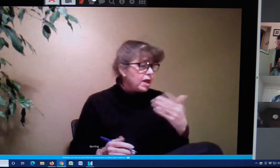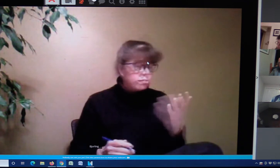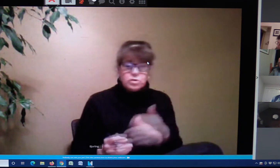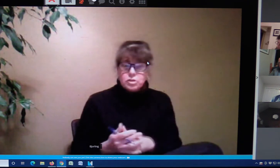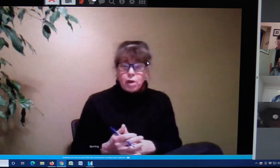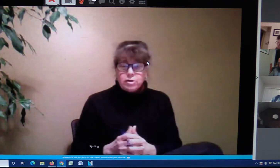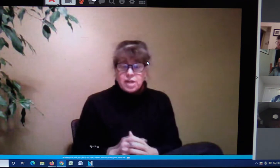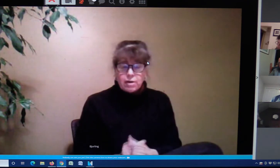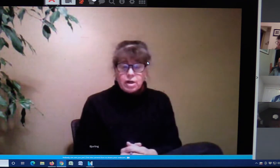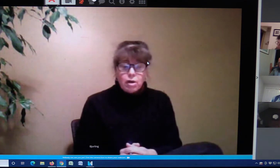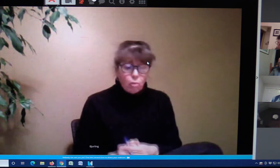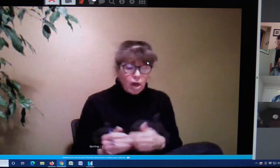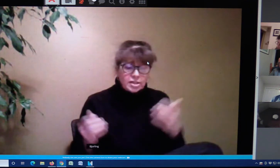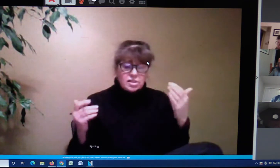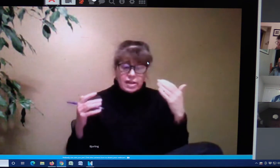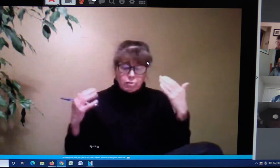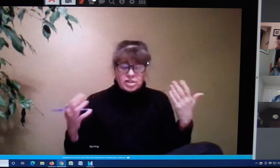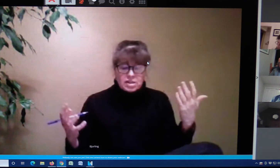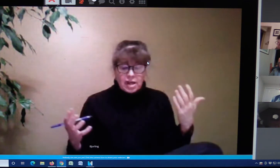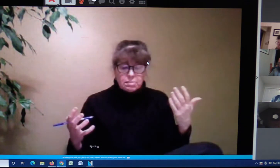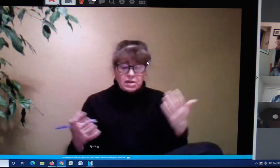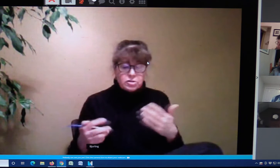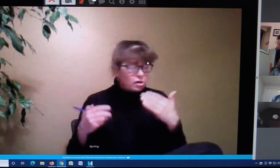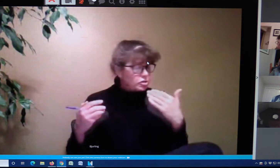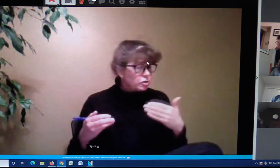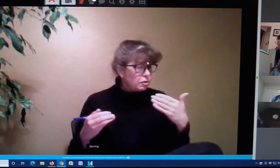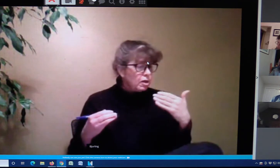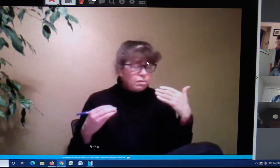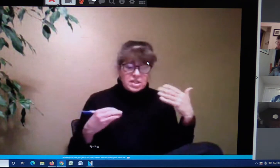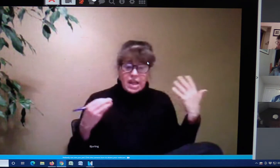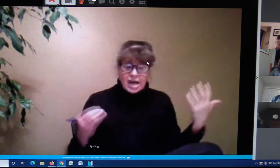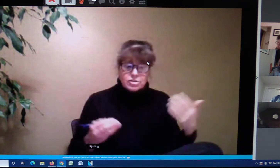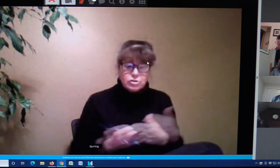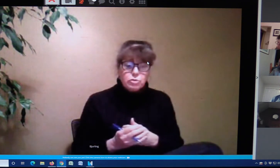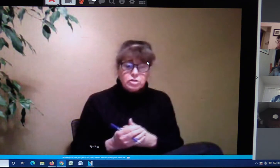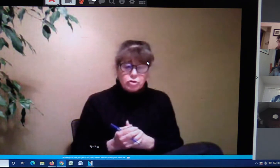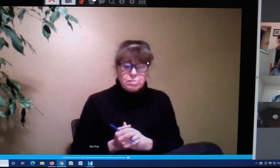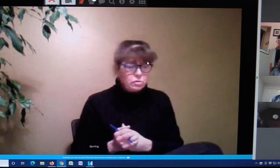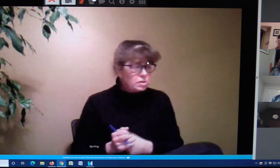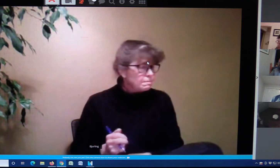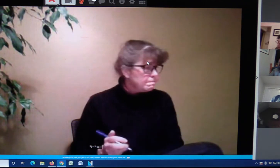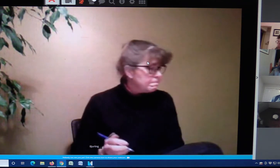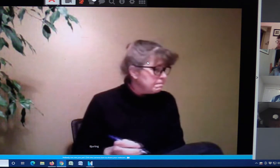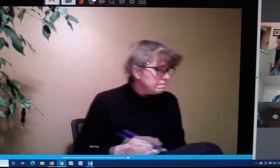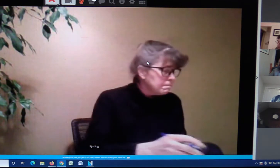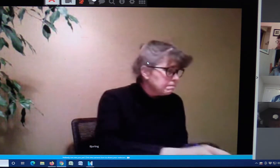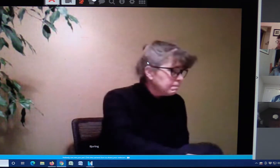going to be applied towards the water tower. Why is it that we as taxpayers are still being asked to